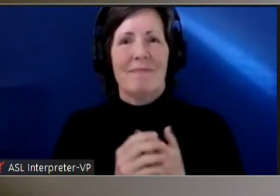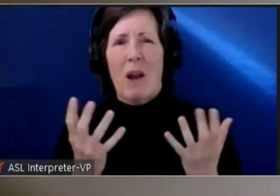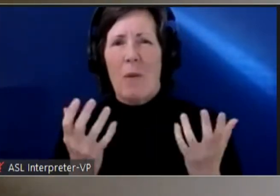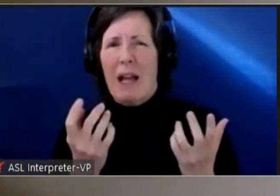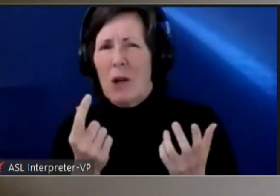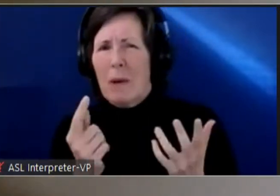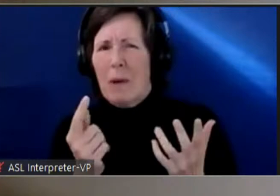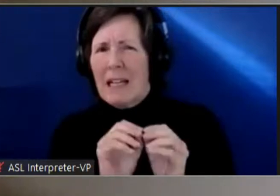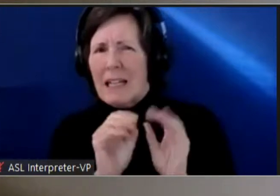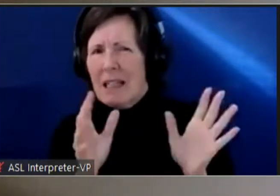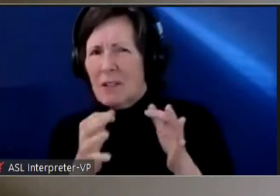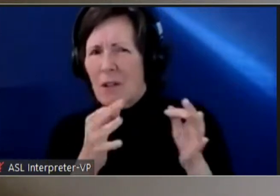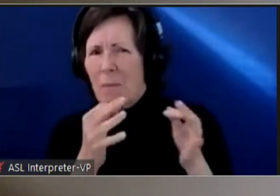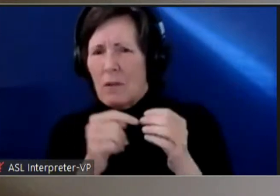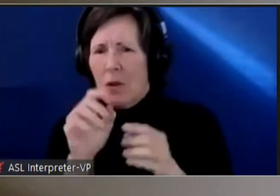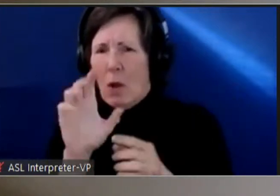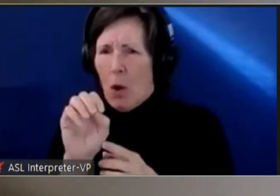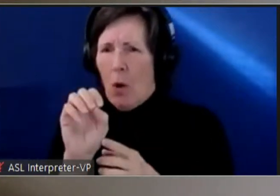clarification around the comorbidity